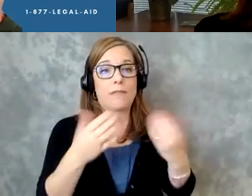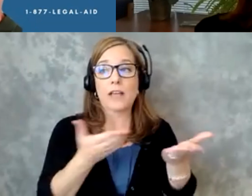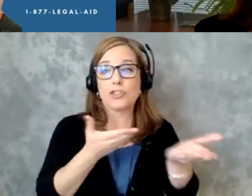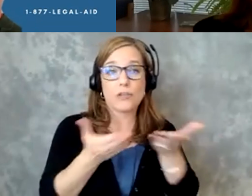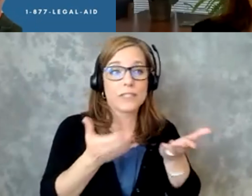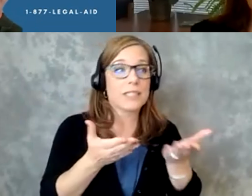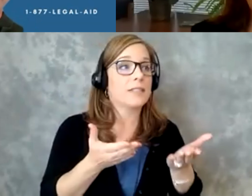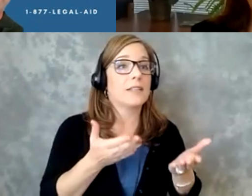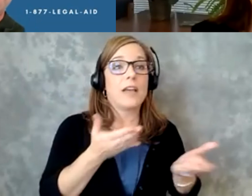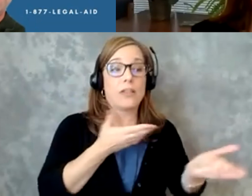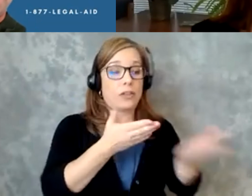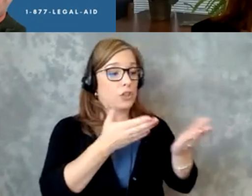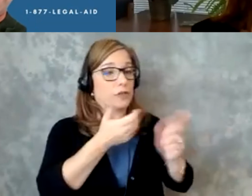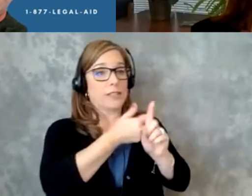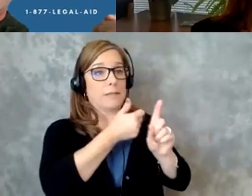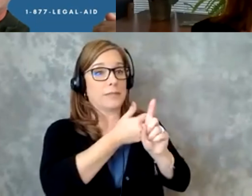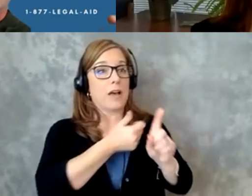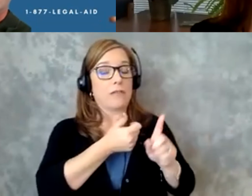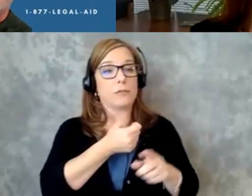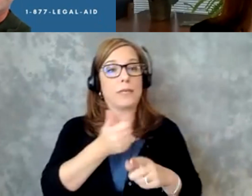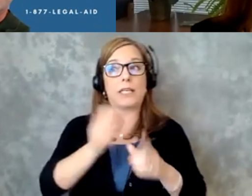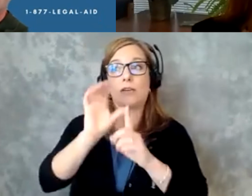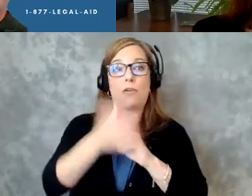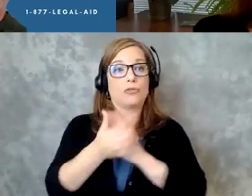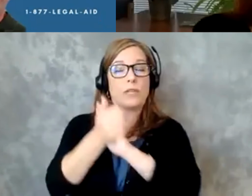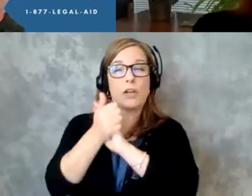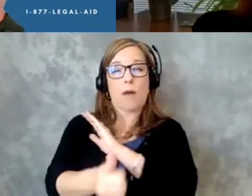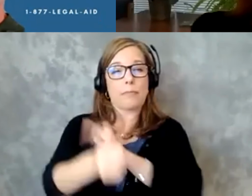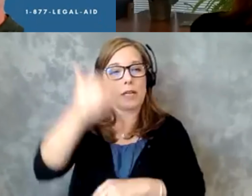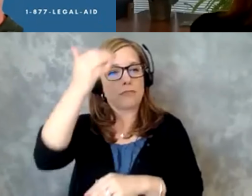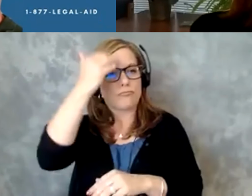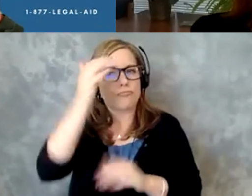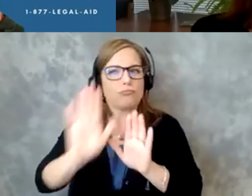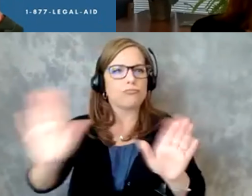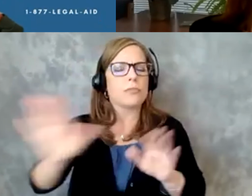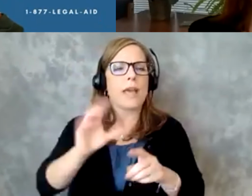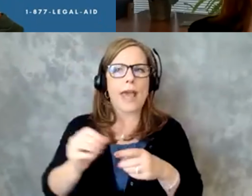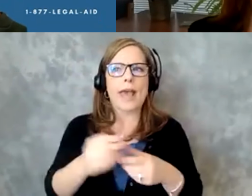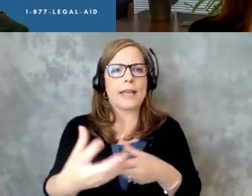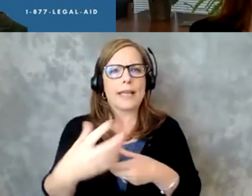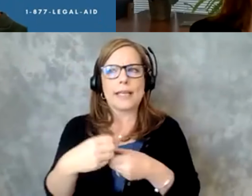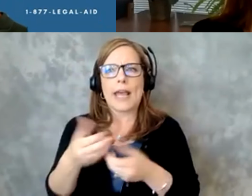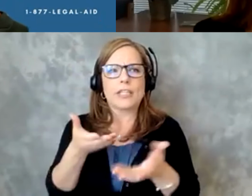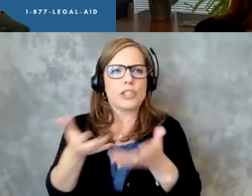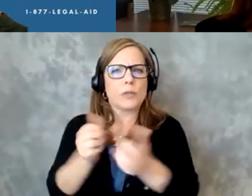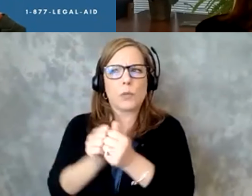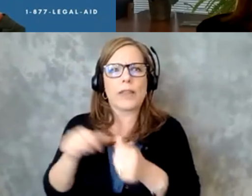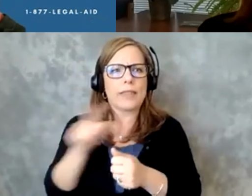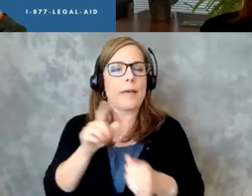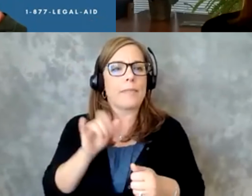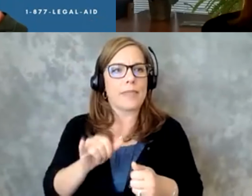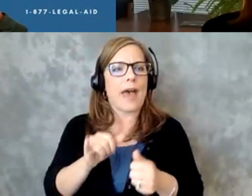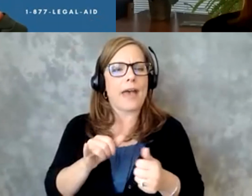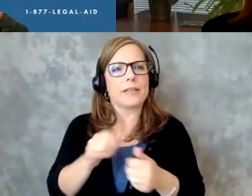culturally competent and engaging consumers in a way that is inviting and